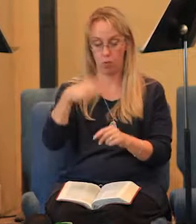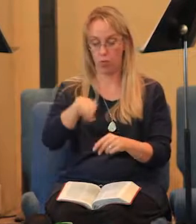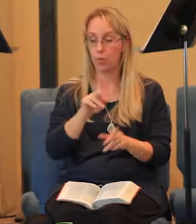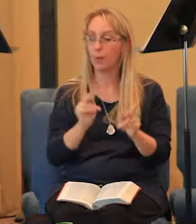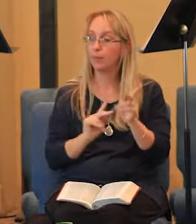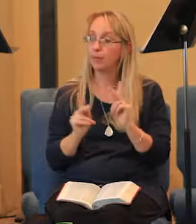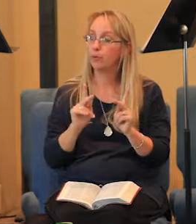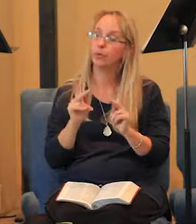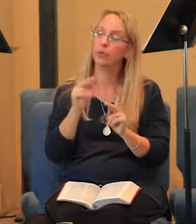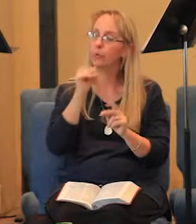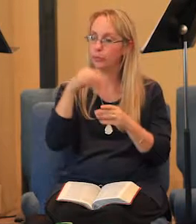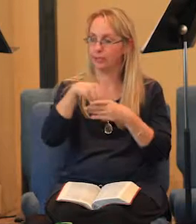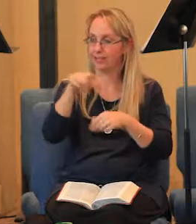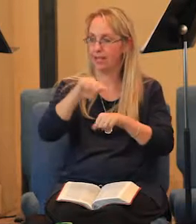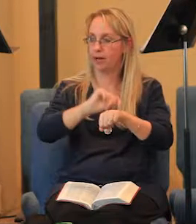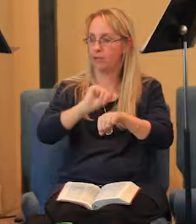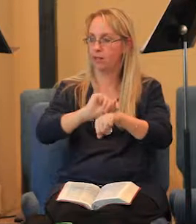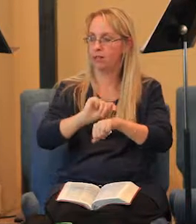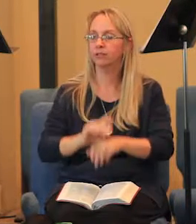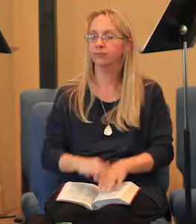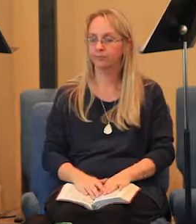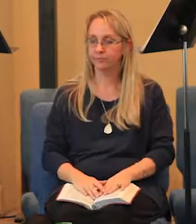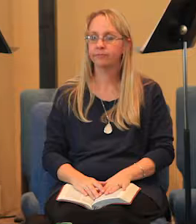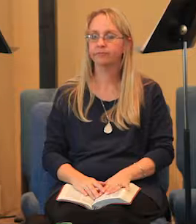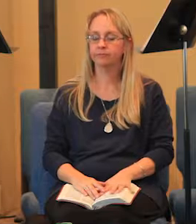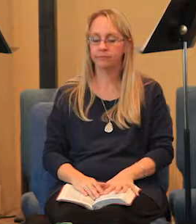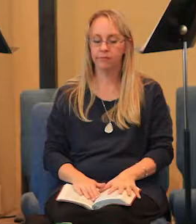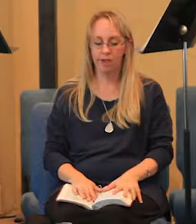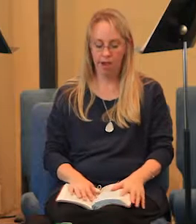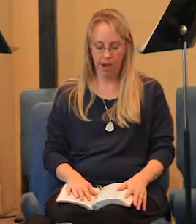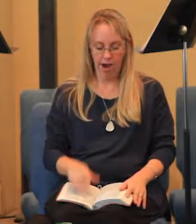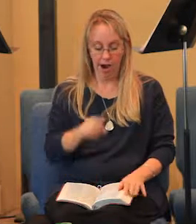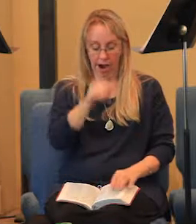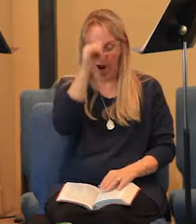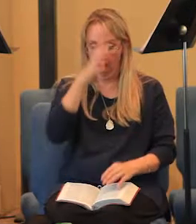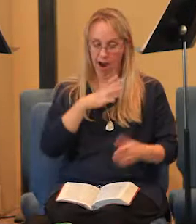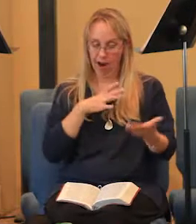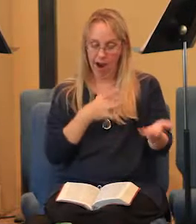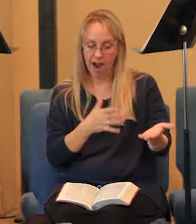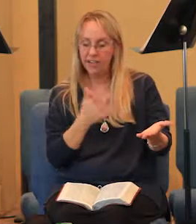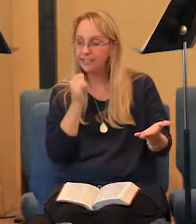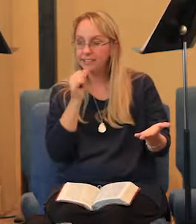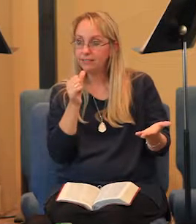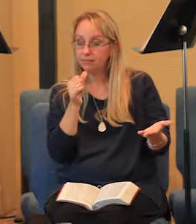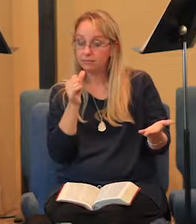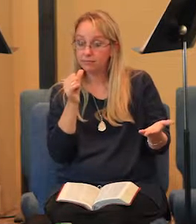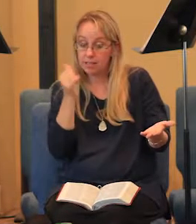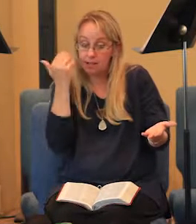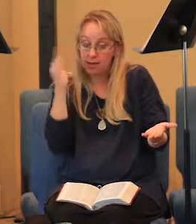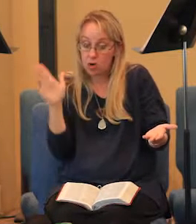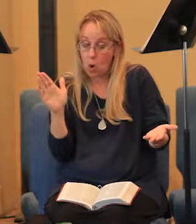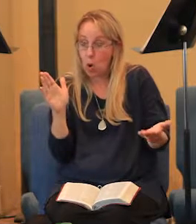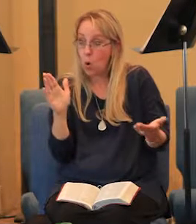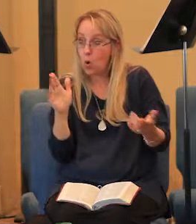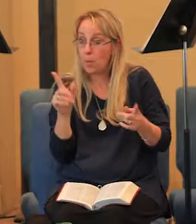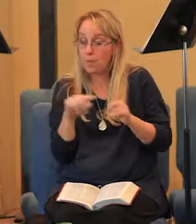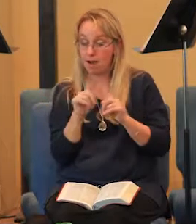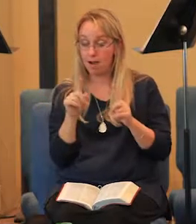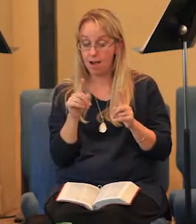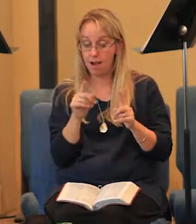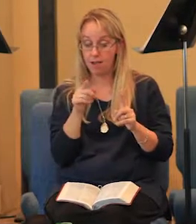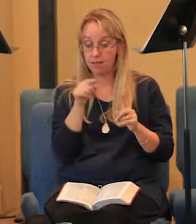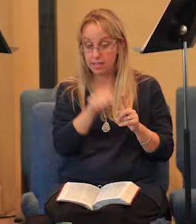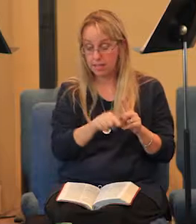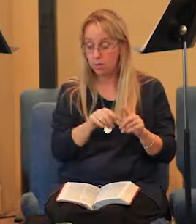people that were in the temple. The guy was unknowingly